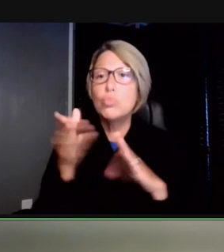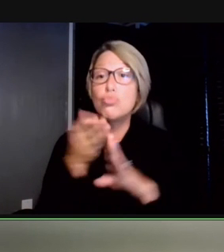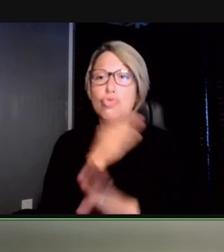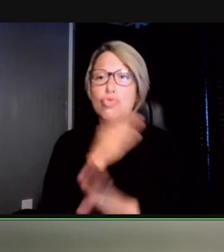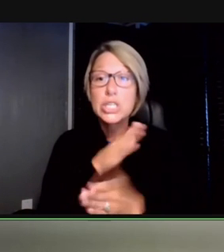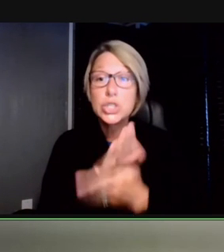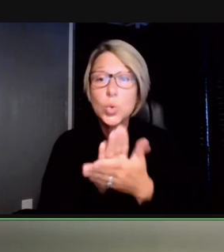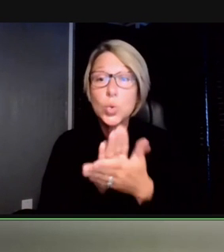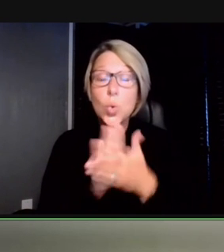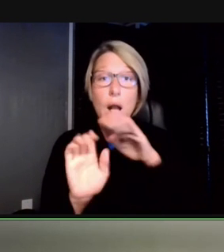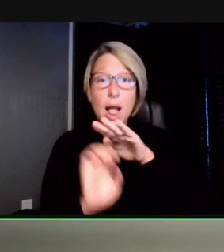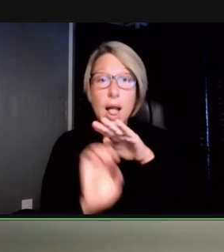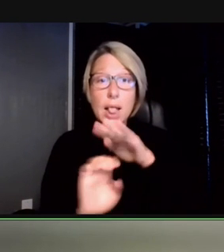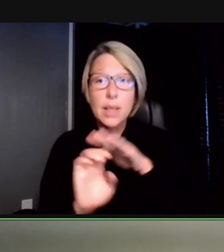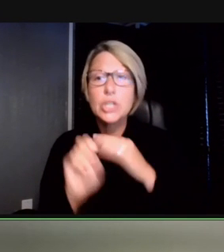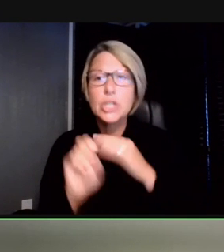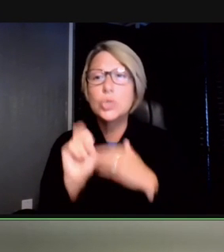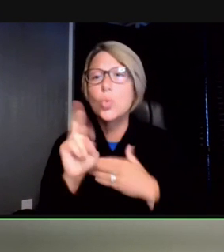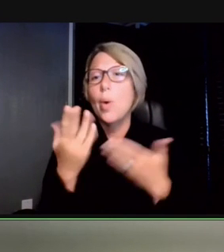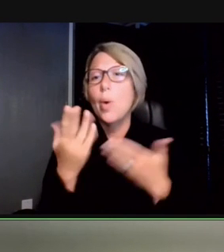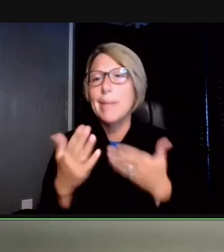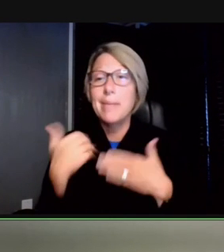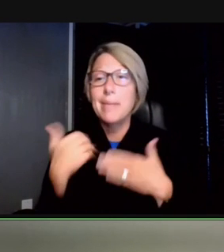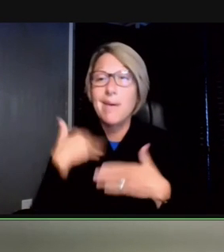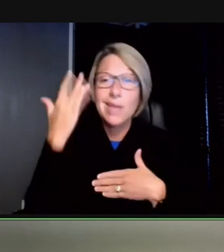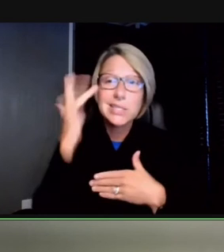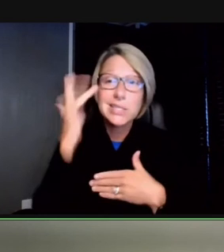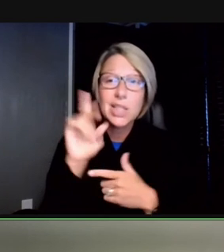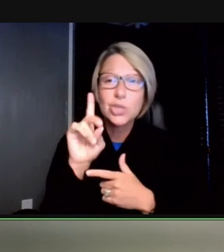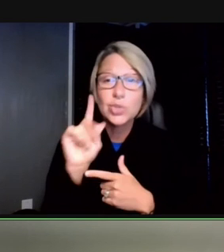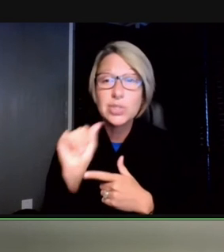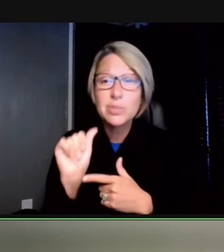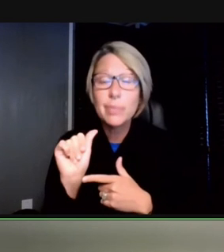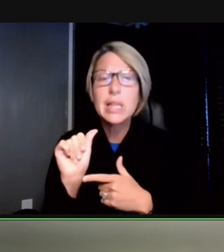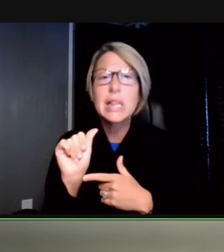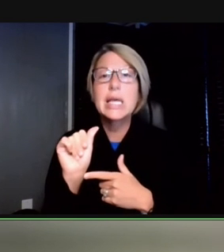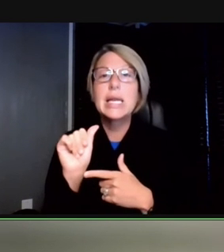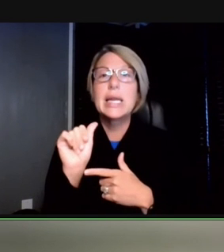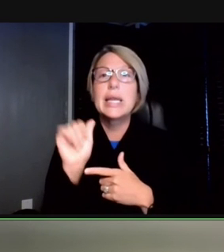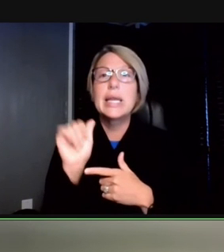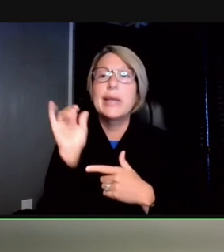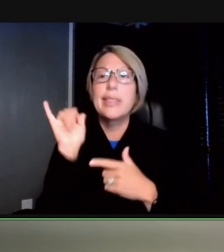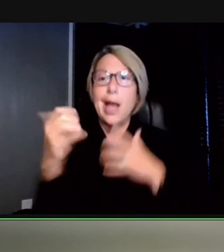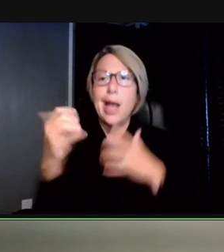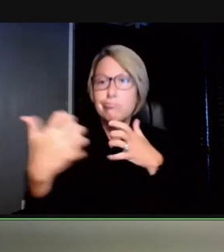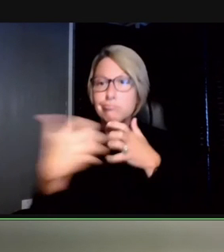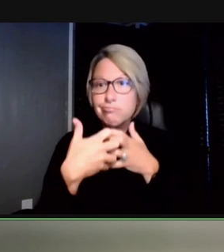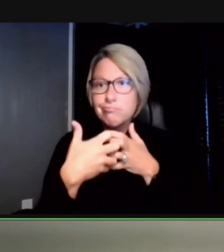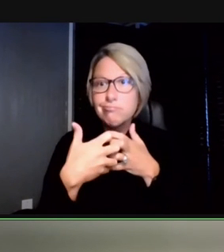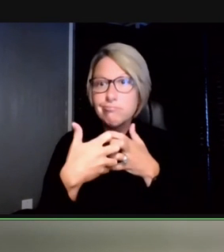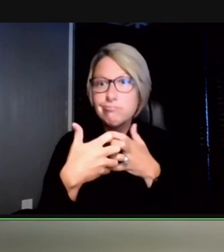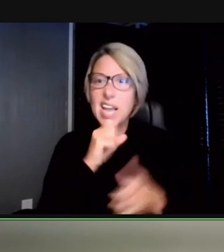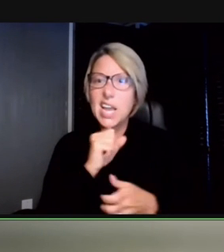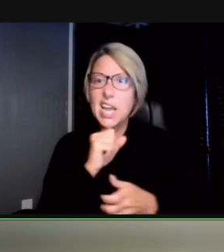they do have an intellectual disability and it puts them in that age category of preschool